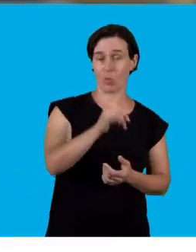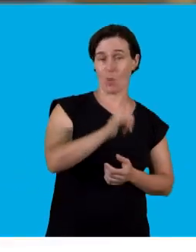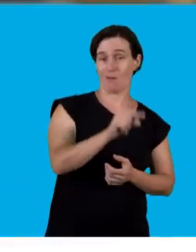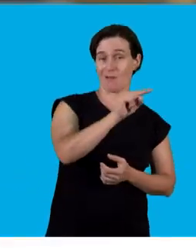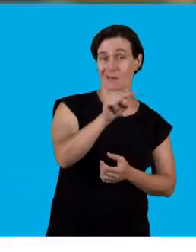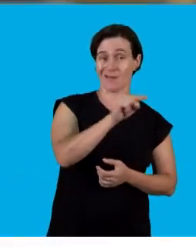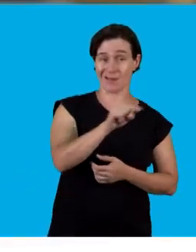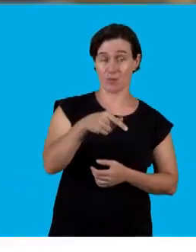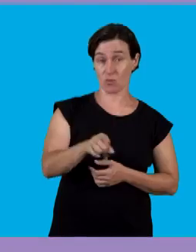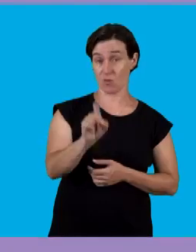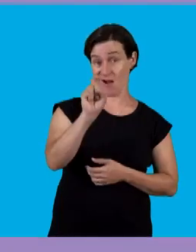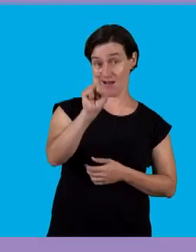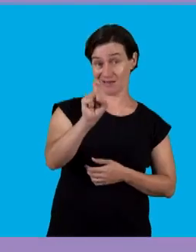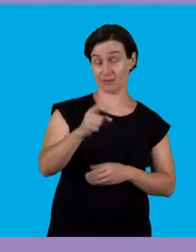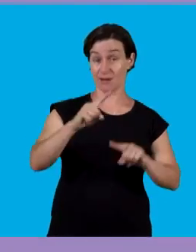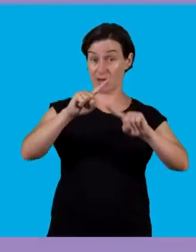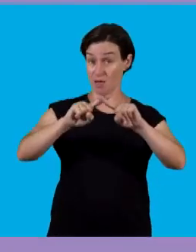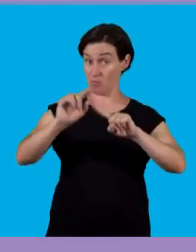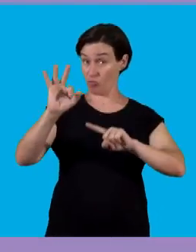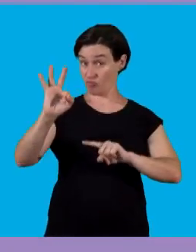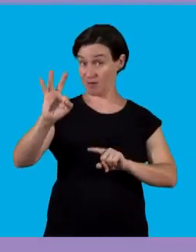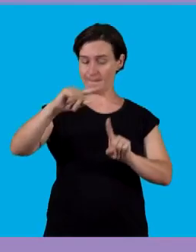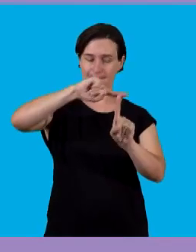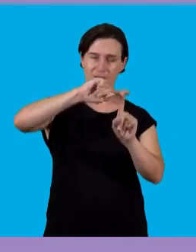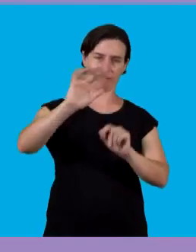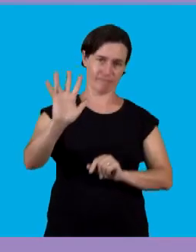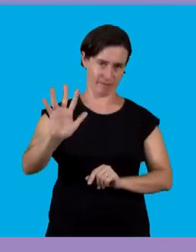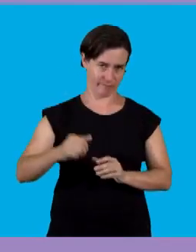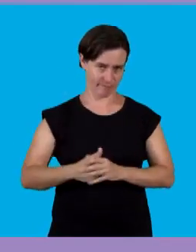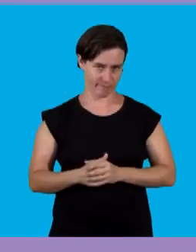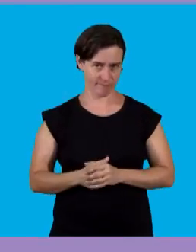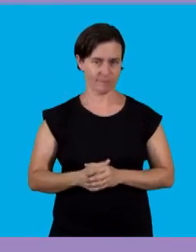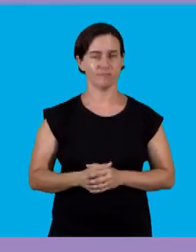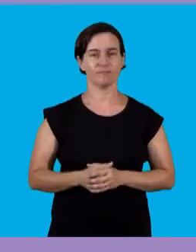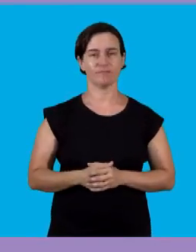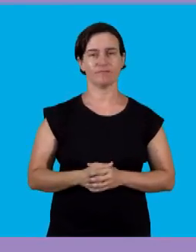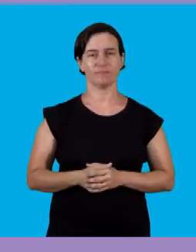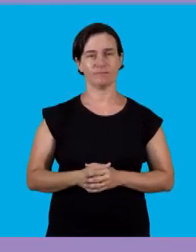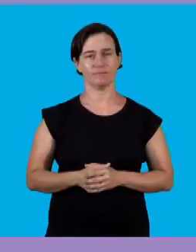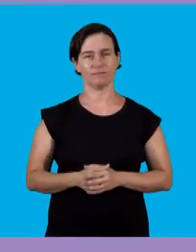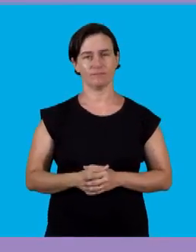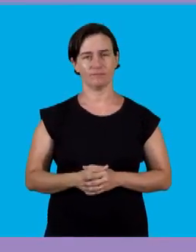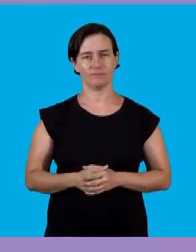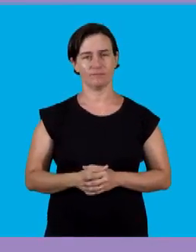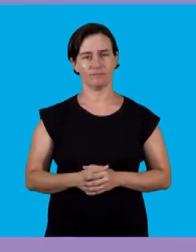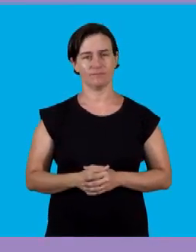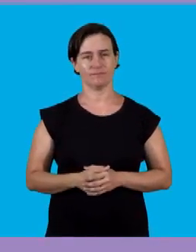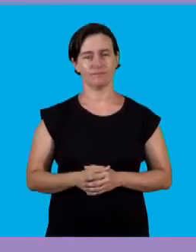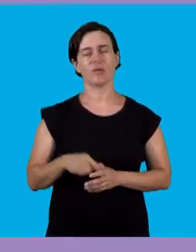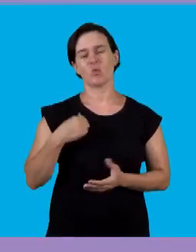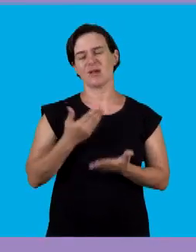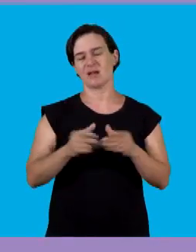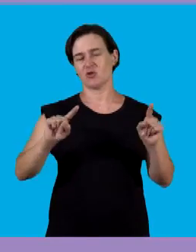values? Well, we took the input value, we multiplied it by 3, and we added that